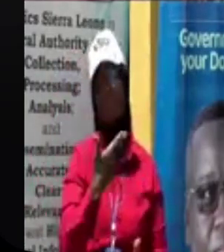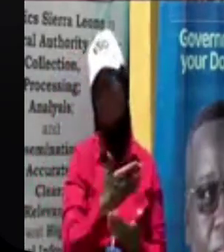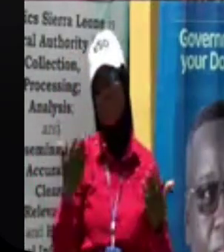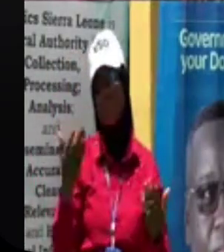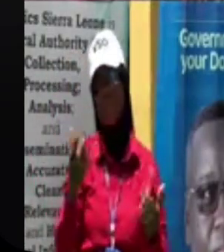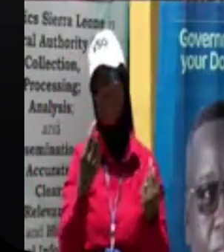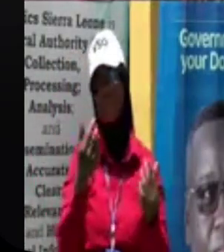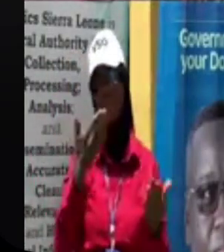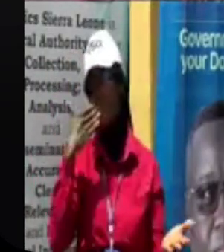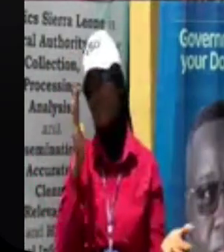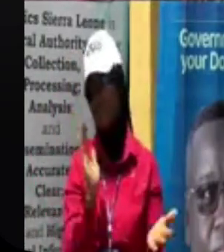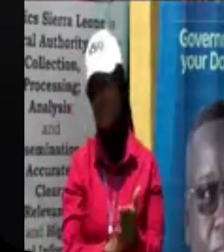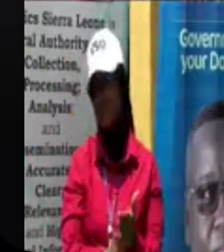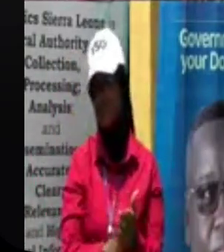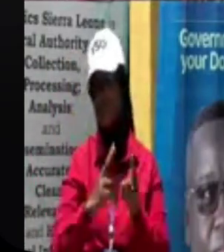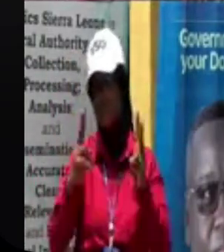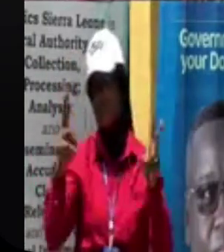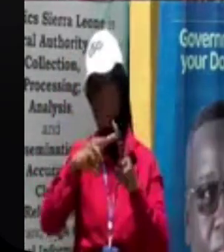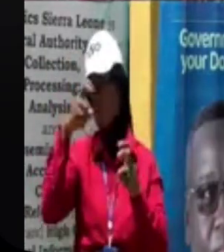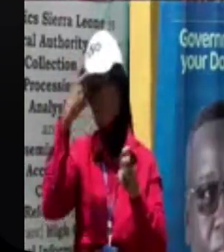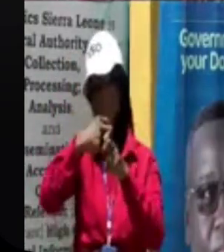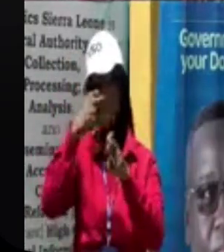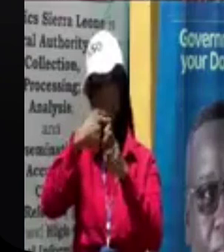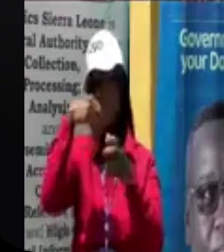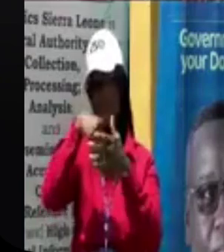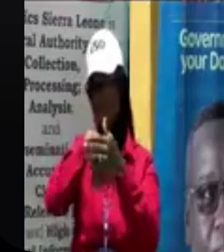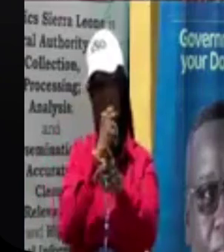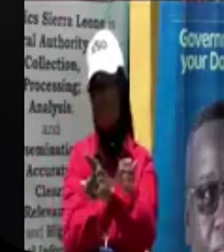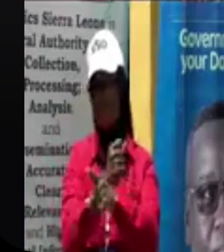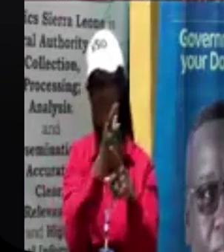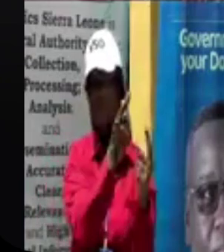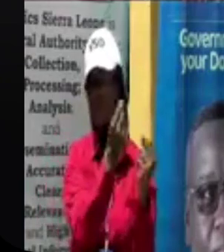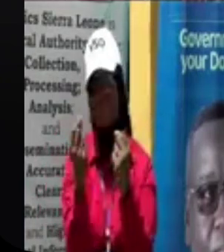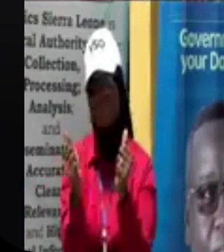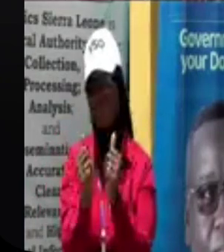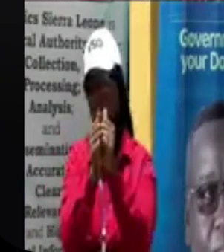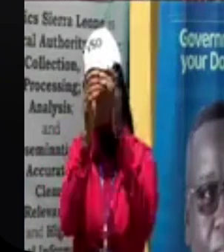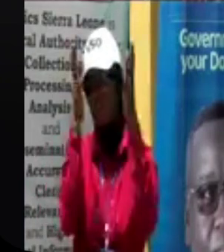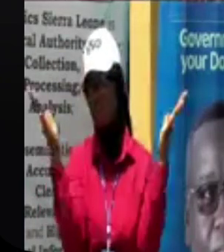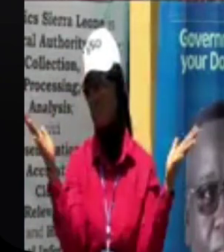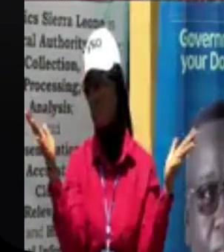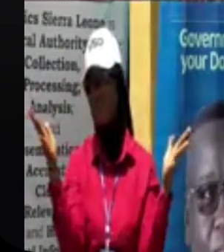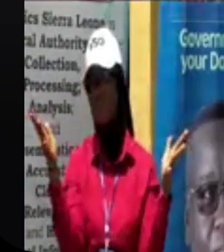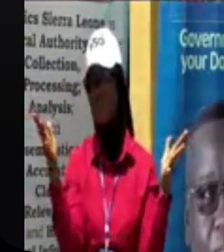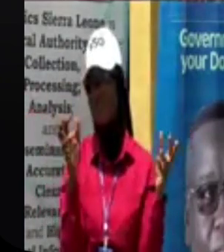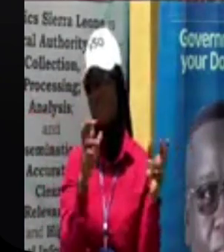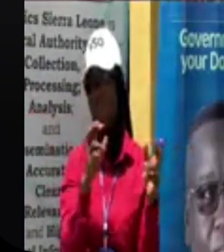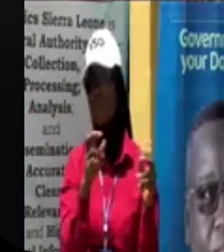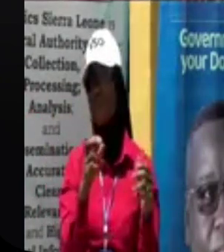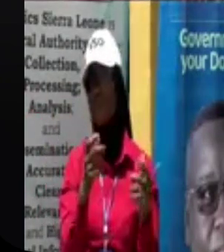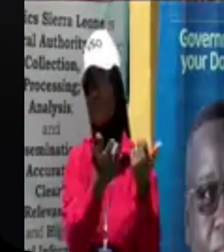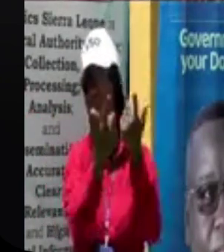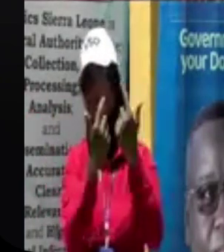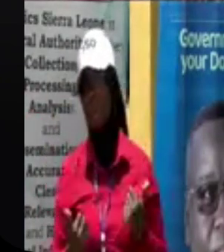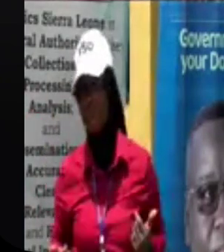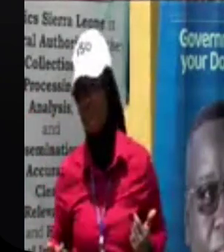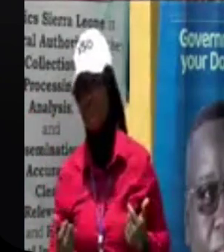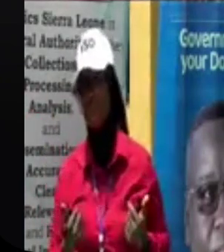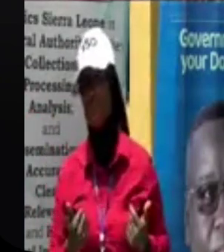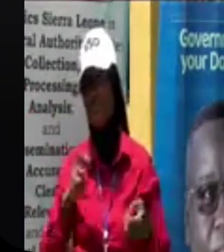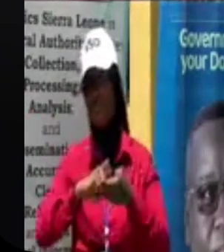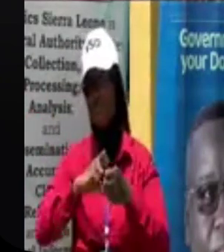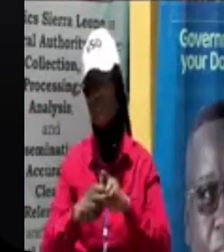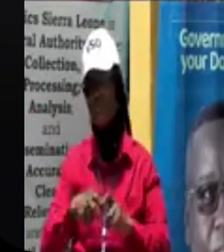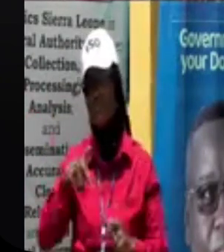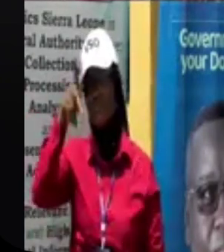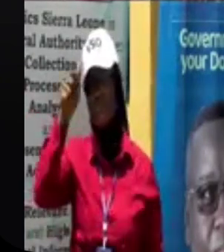bad. It's very difficult now see the way to make people they do something with impunity. And I come to the issue of